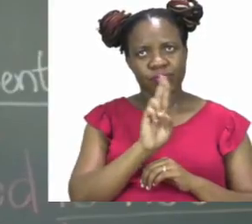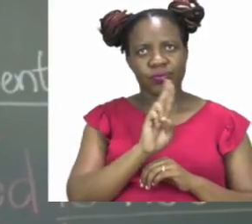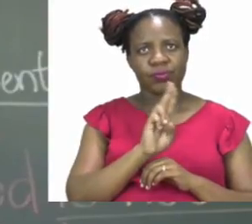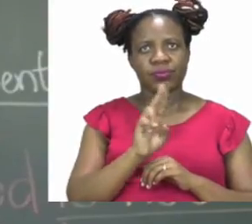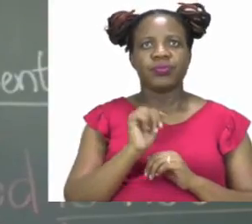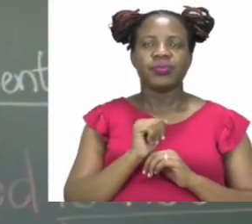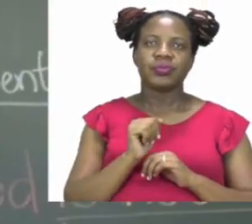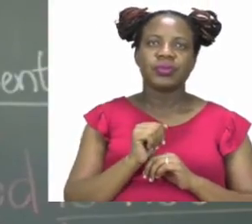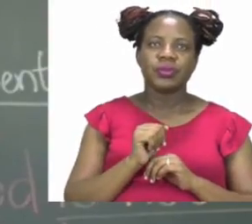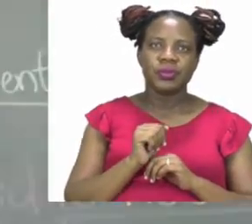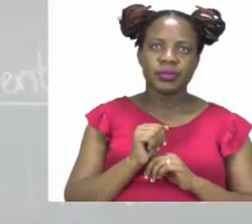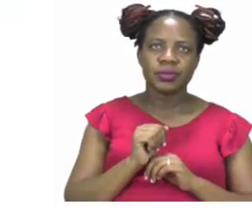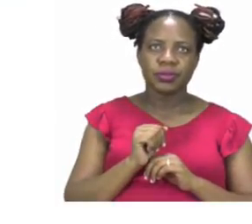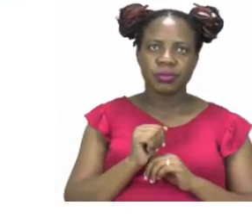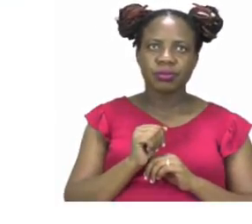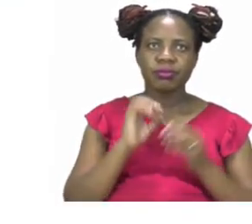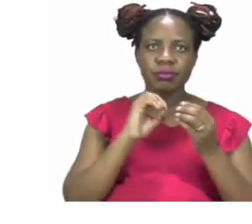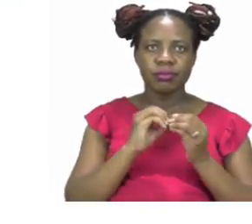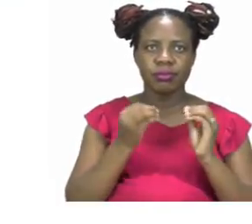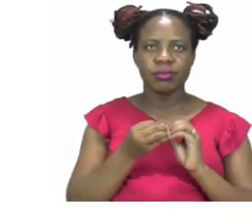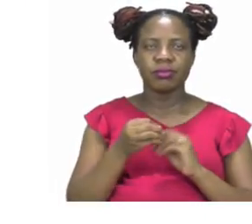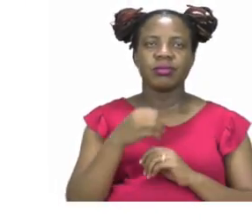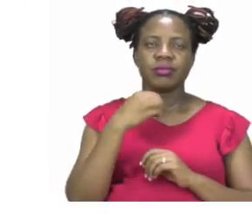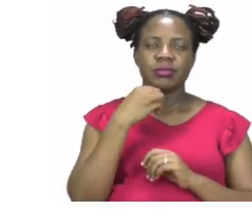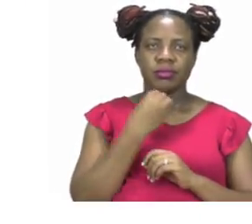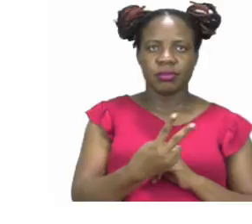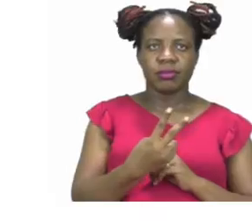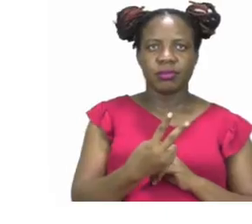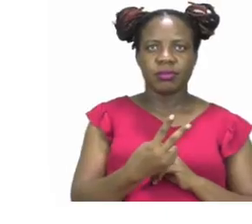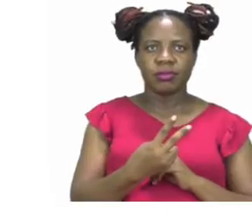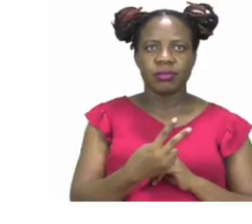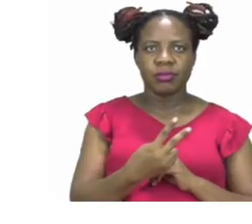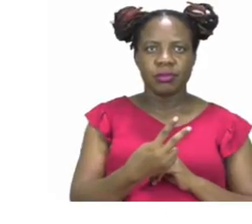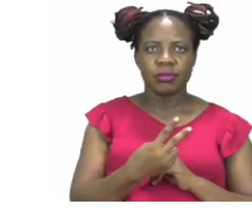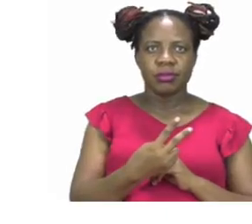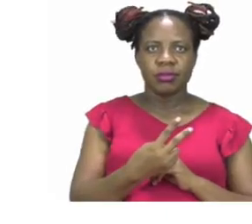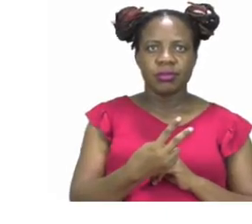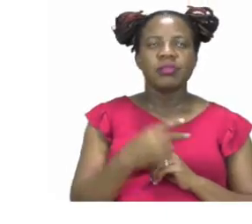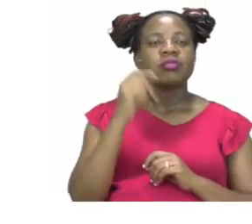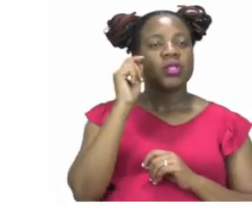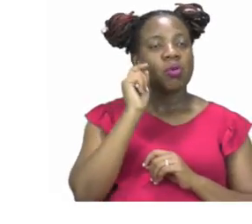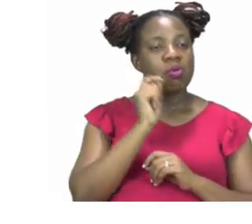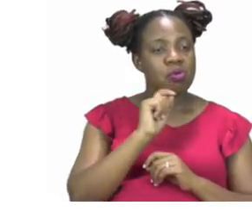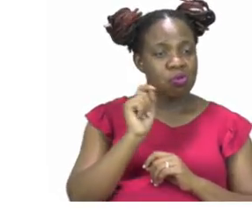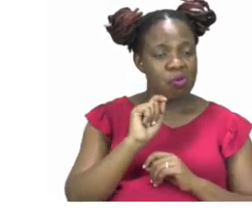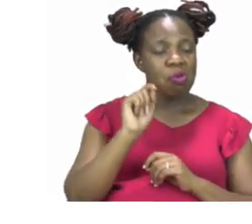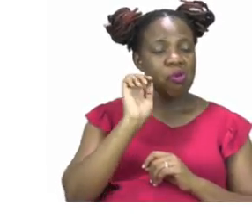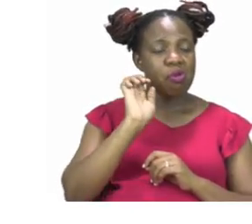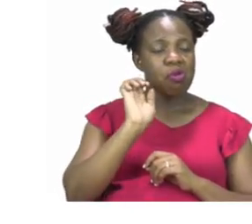let's quickly have a look at number 2. Number 2 says you have to write your